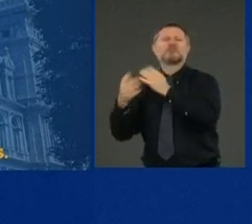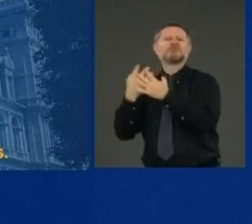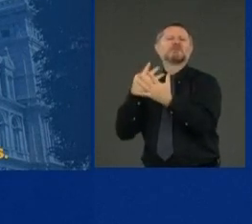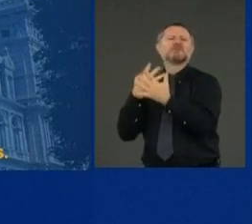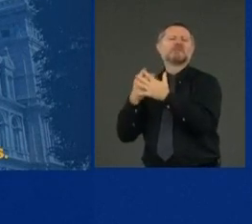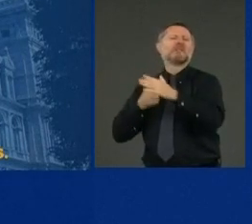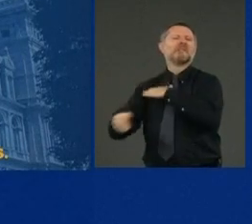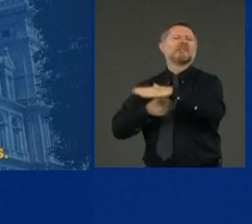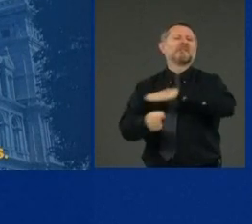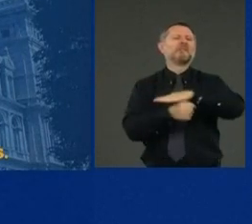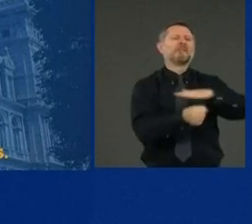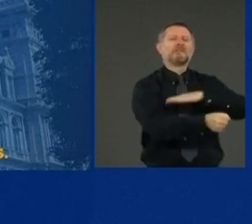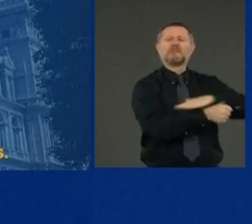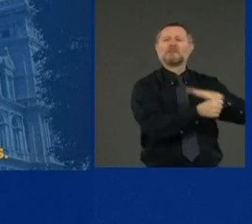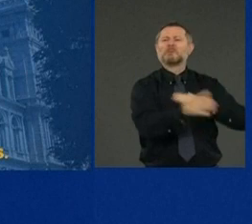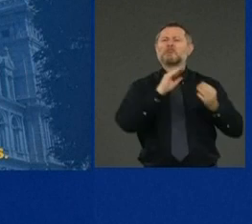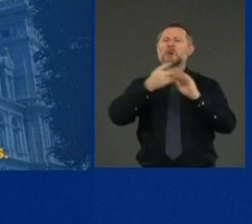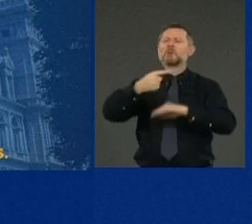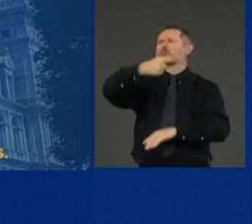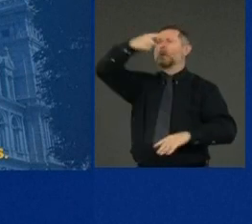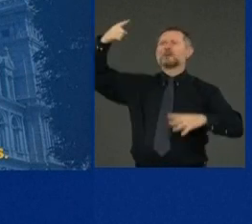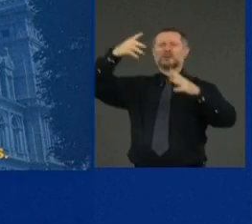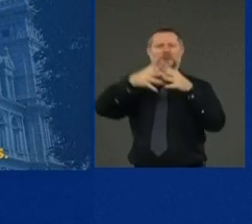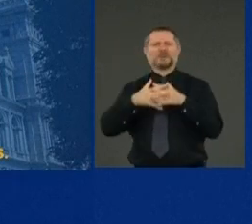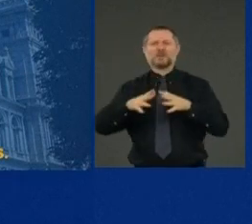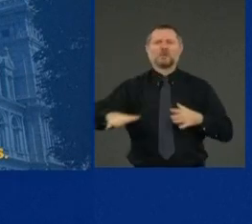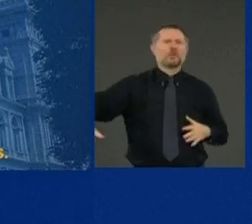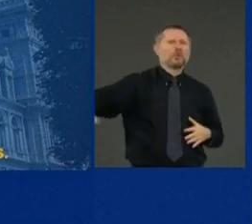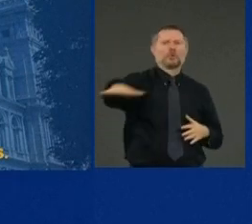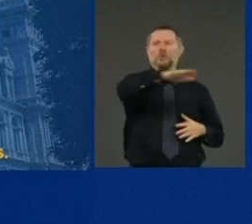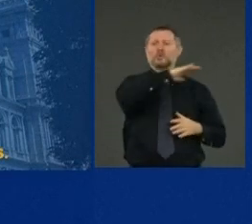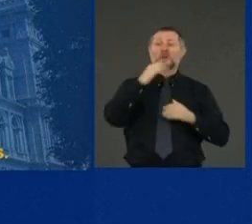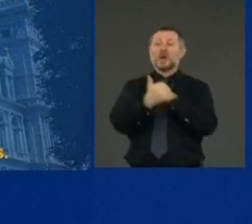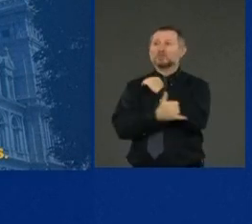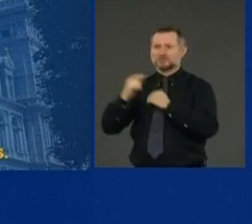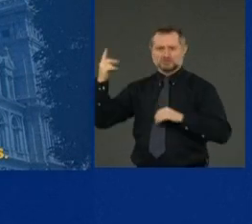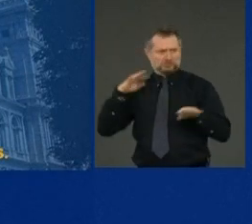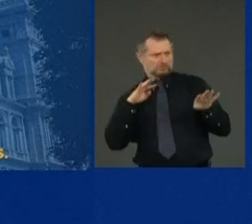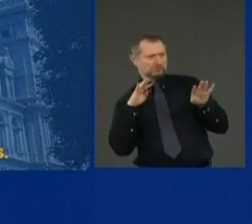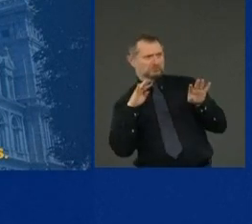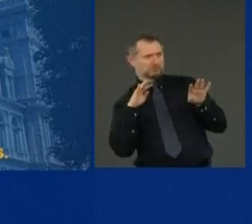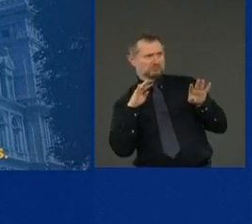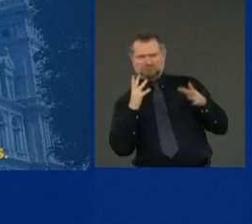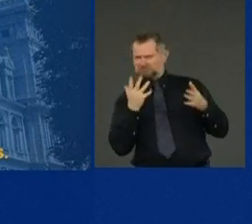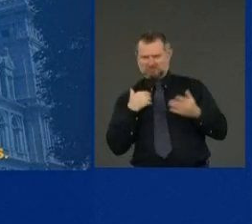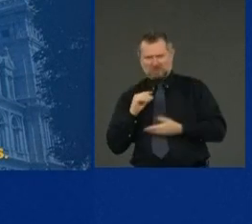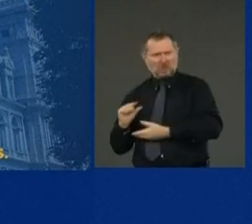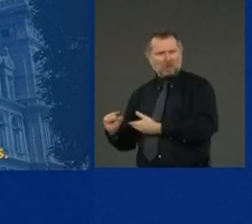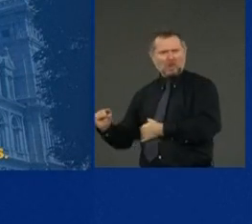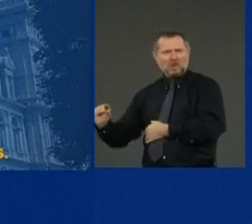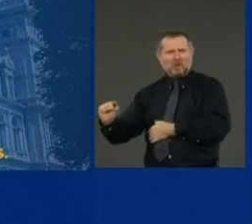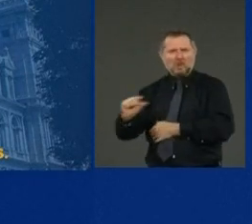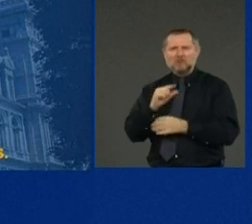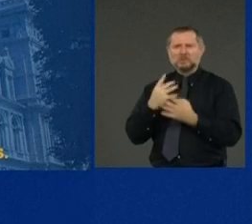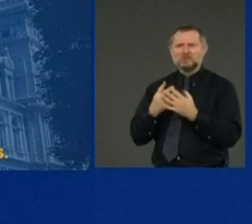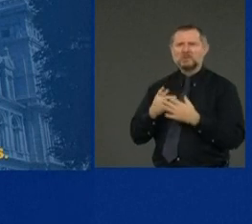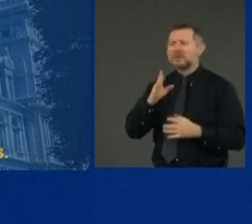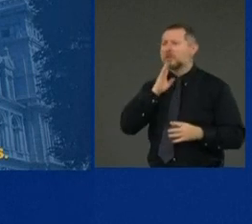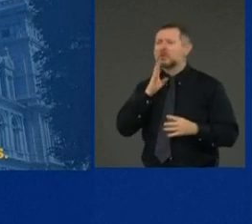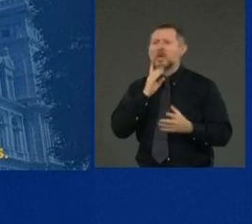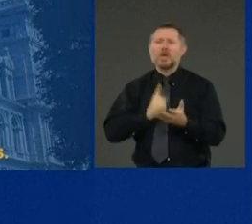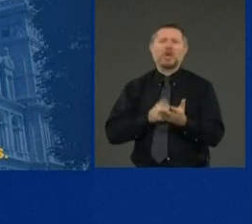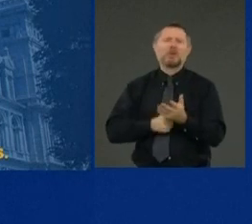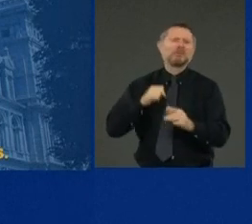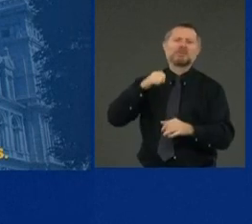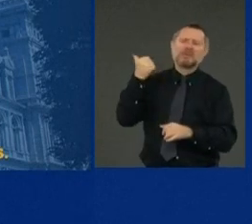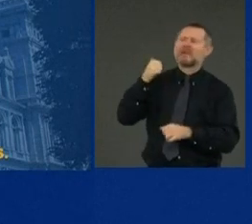nation than any industrialized nation on the globe. We've been talking for decades that it costs more to keep